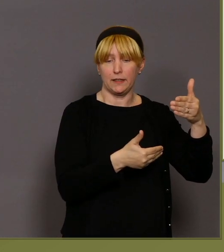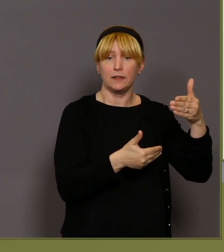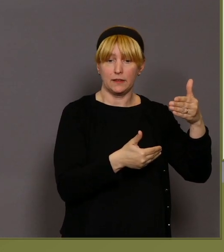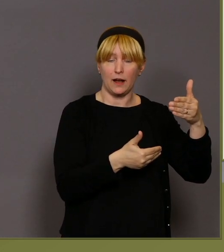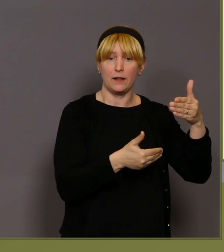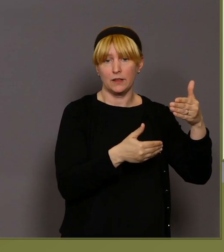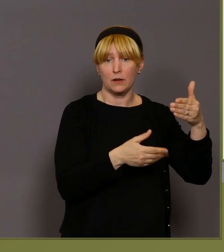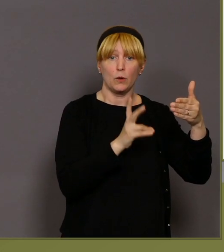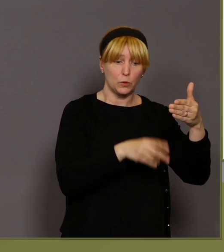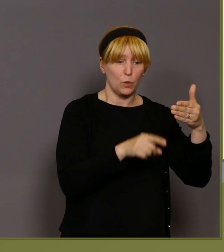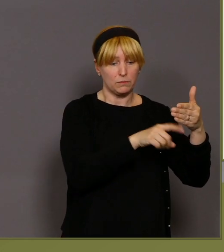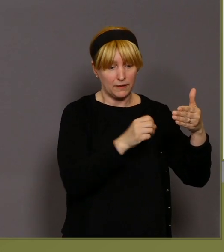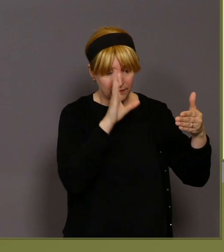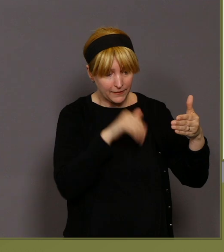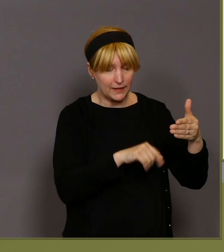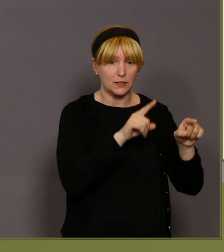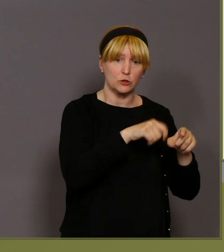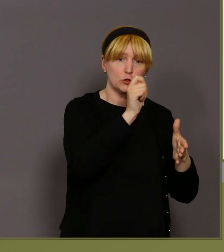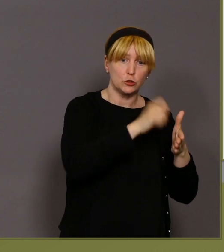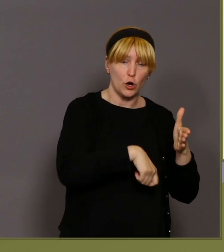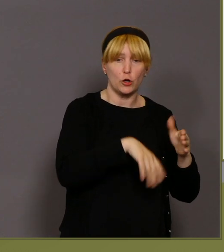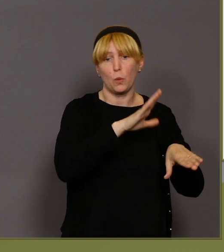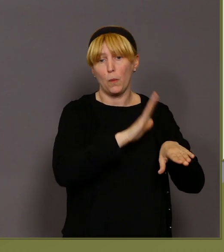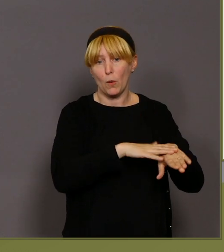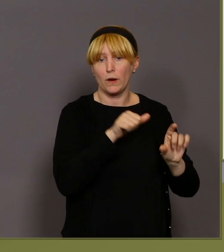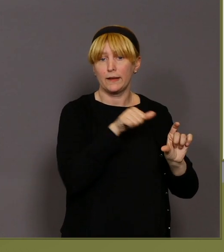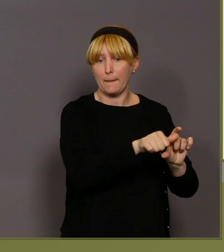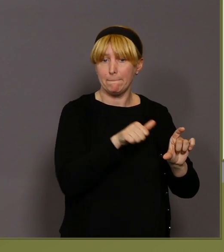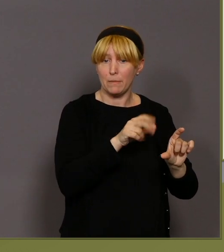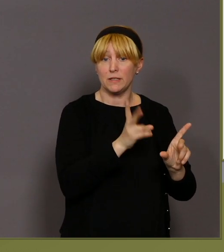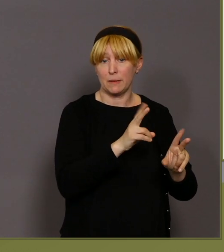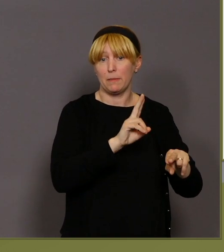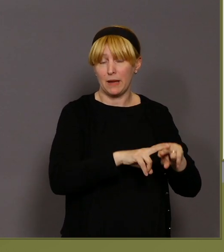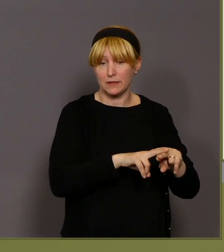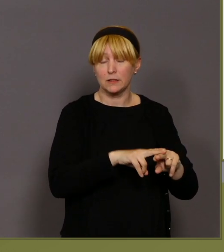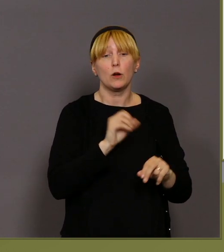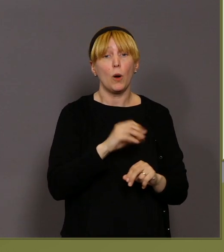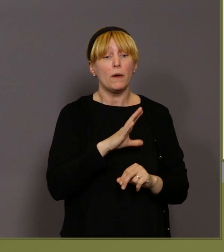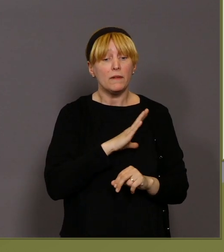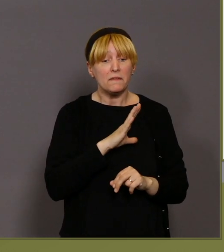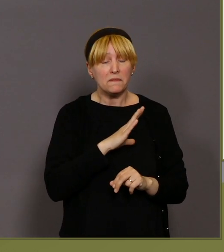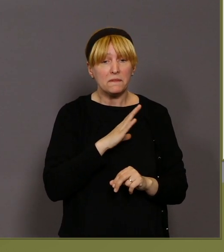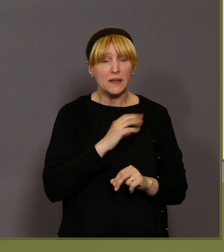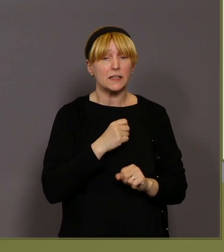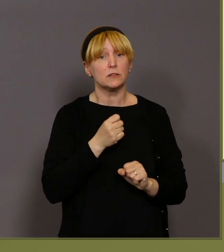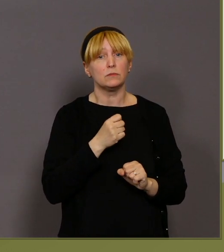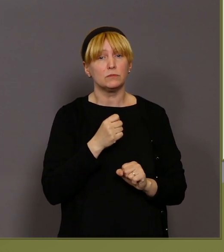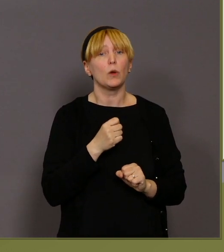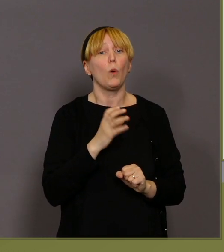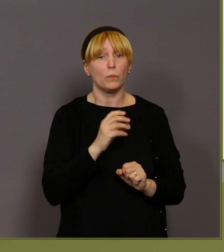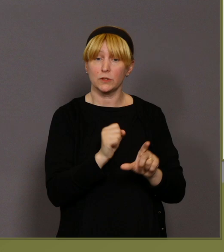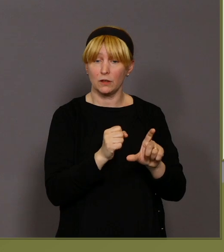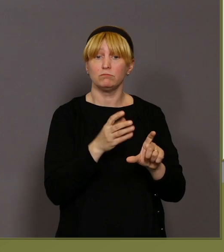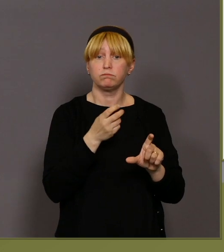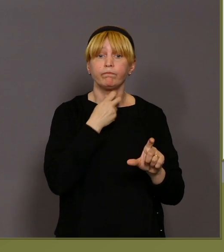the pause and stop and start buttons are. And if you have speech output, speech input,